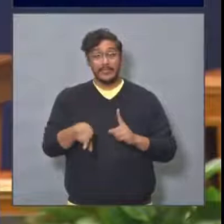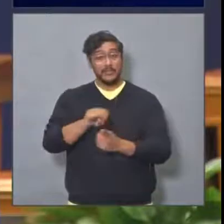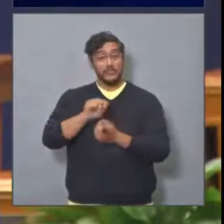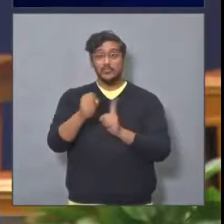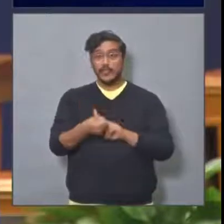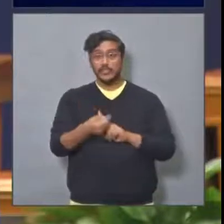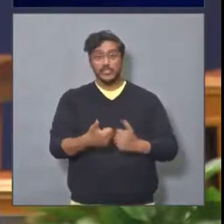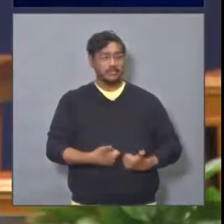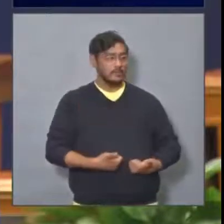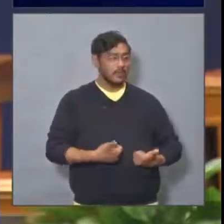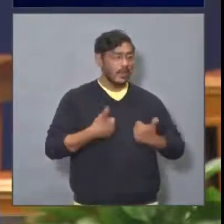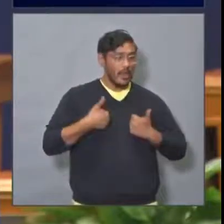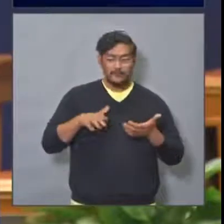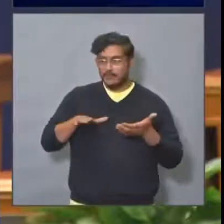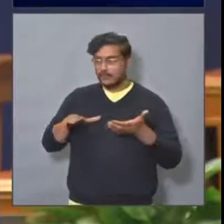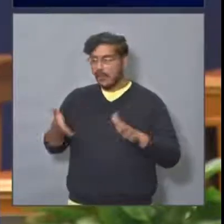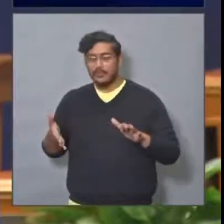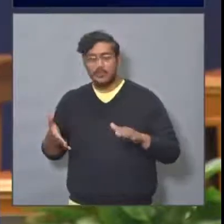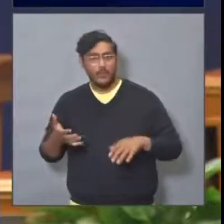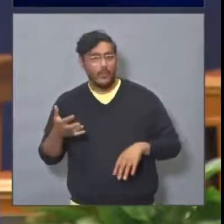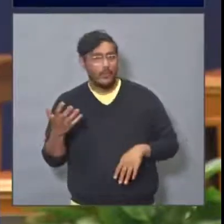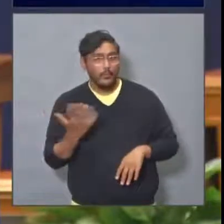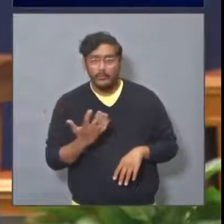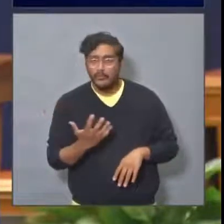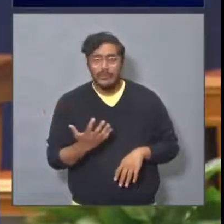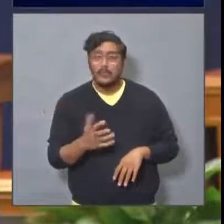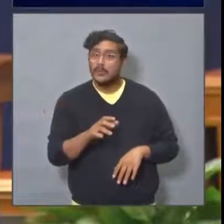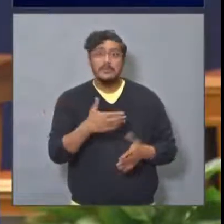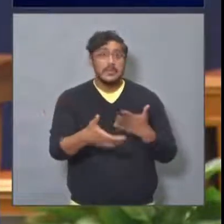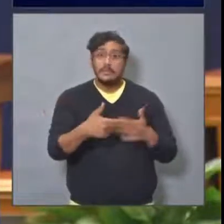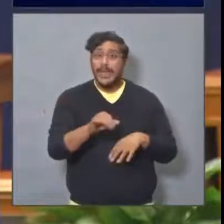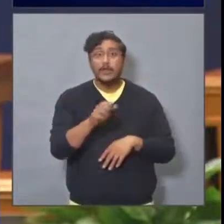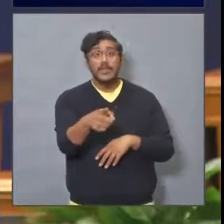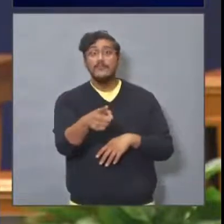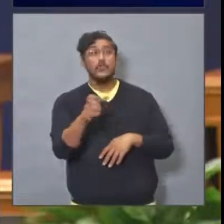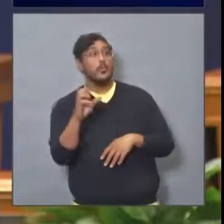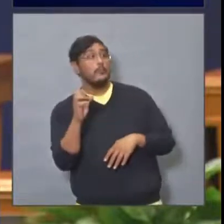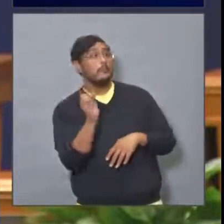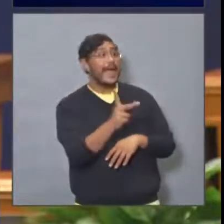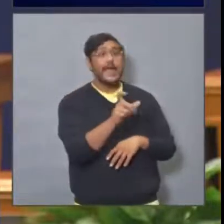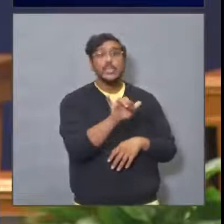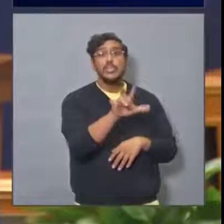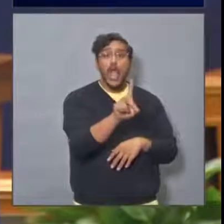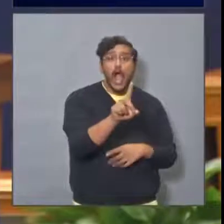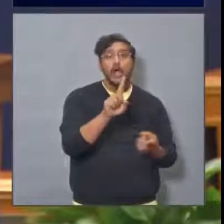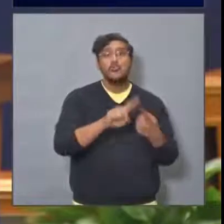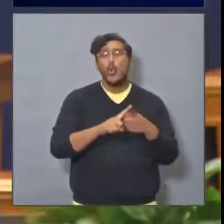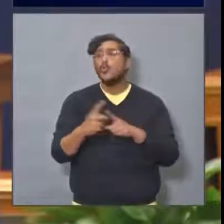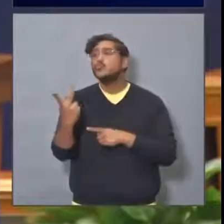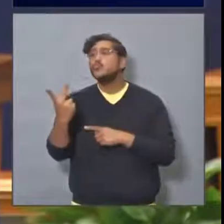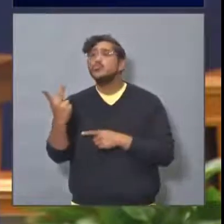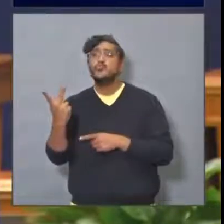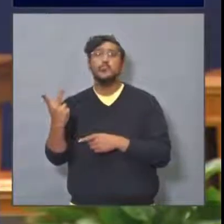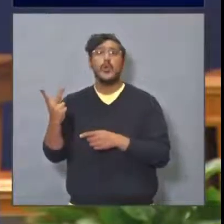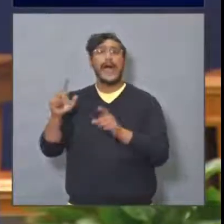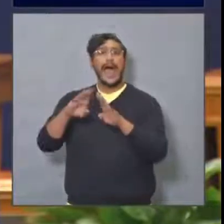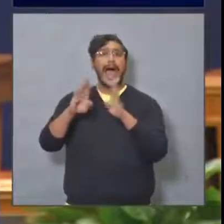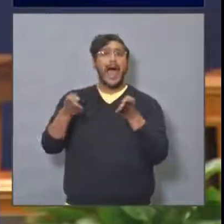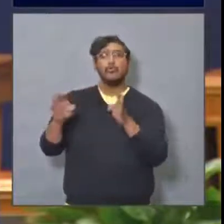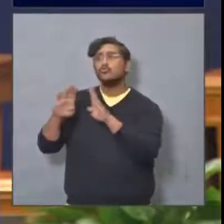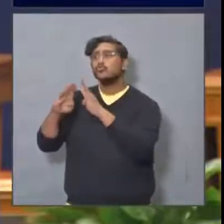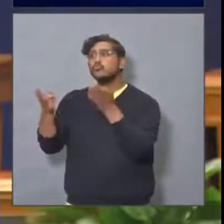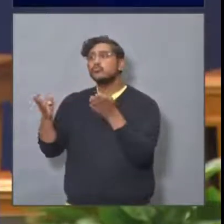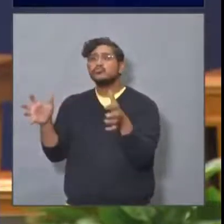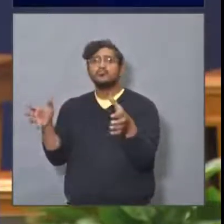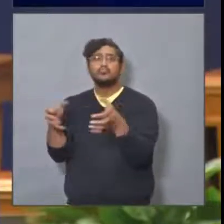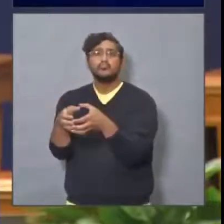Even if gatherings is in one's backyard or limited to only 2 households, the impact can be severe. Please